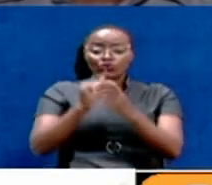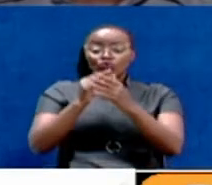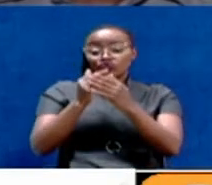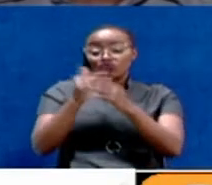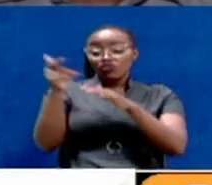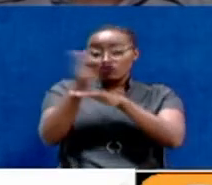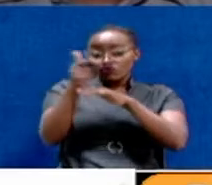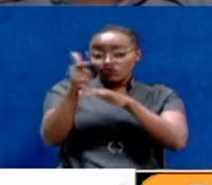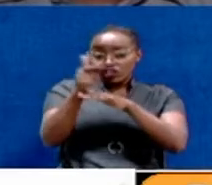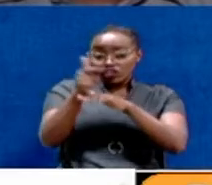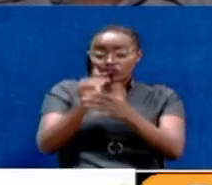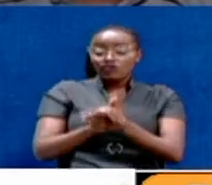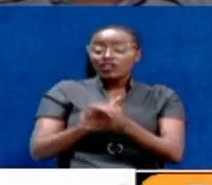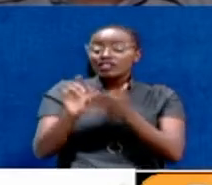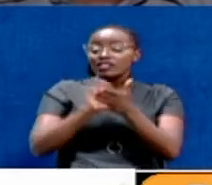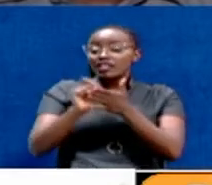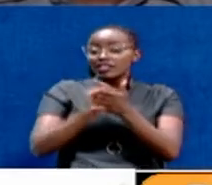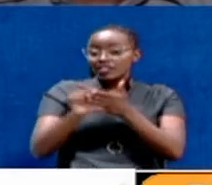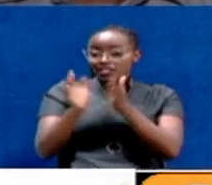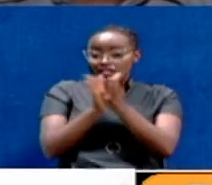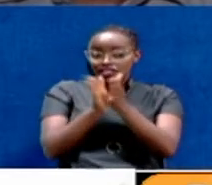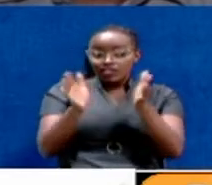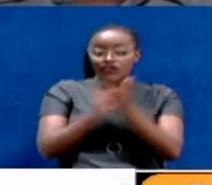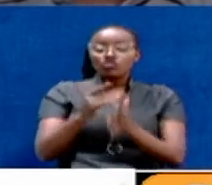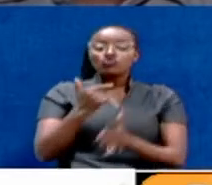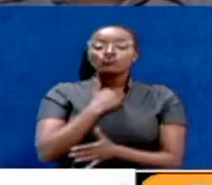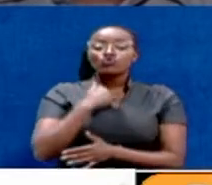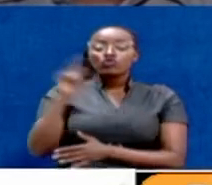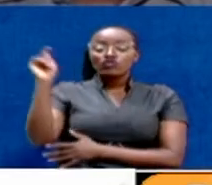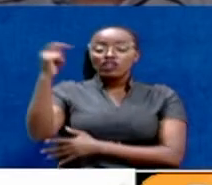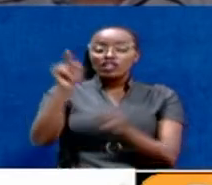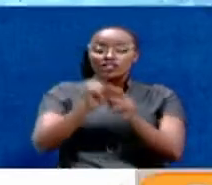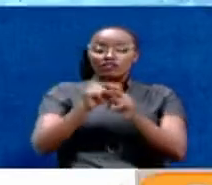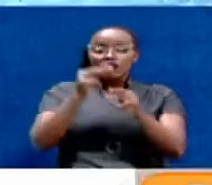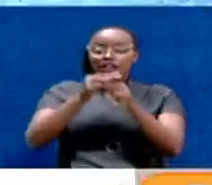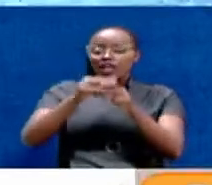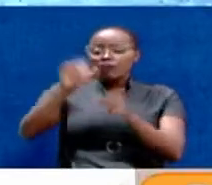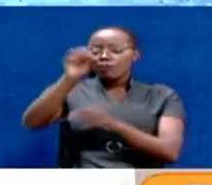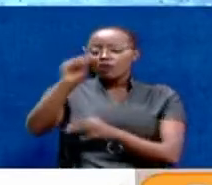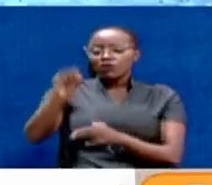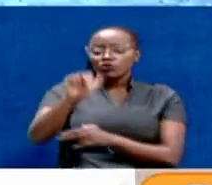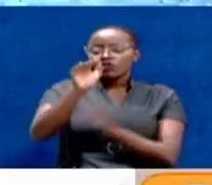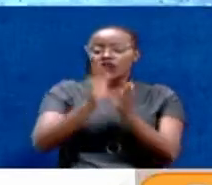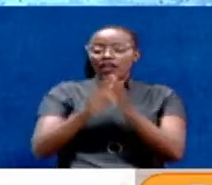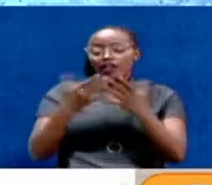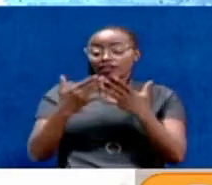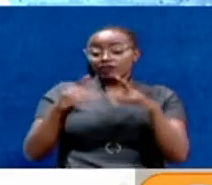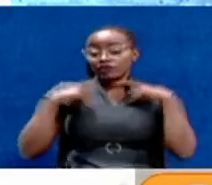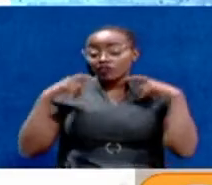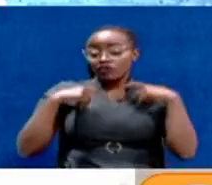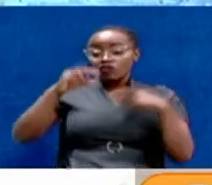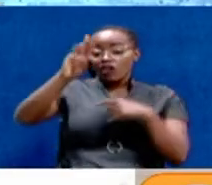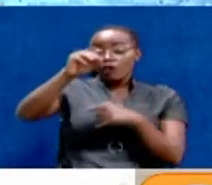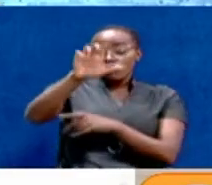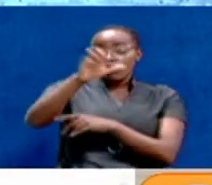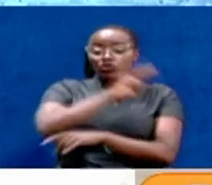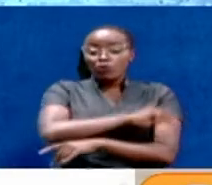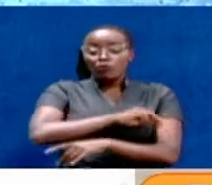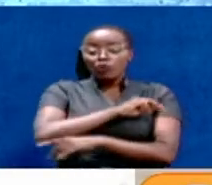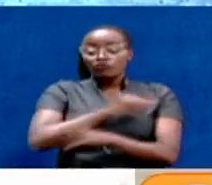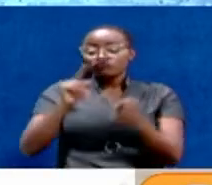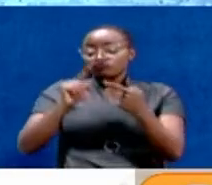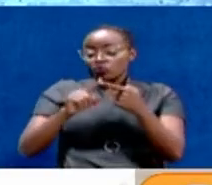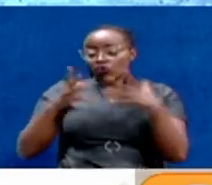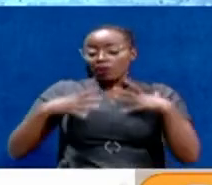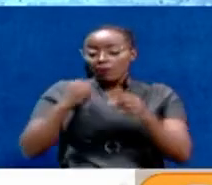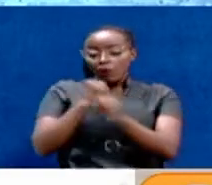Stephen Owaki, Secretary General, Seafarers Union of Kenya, also known as SUK, and Reverend Moses Muli, Mission to